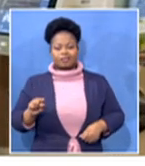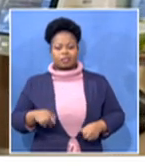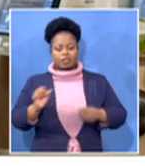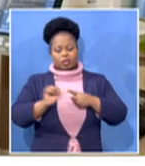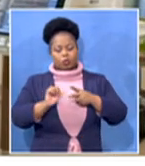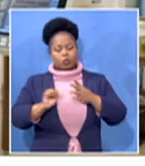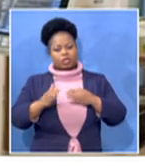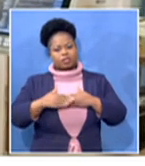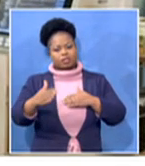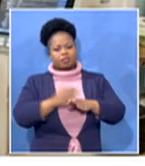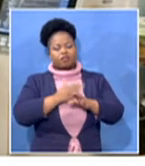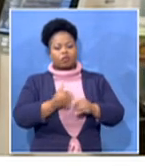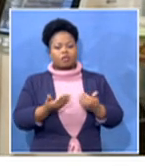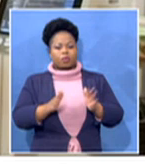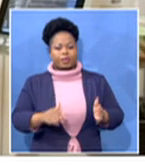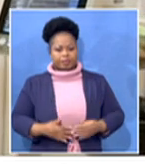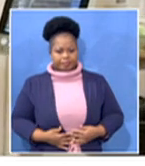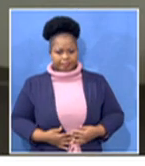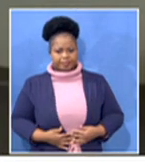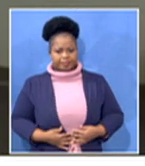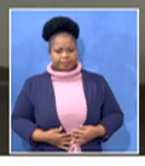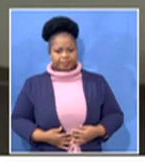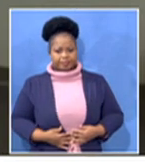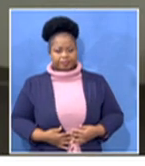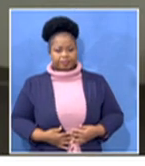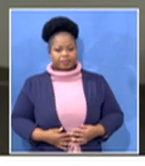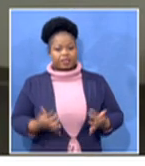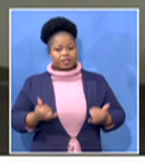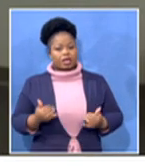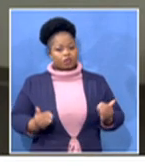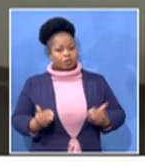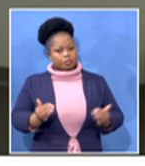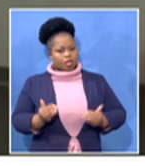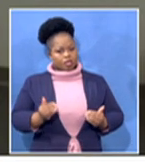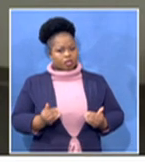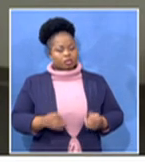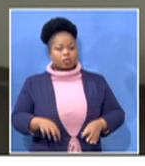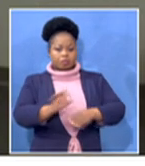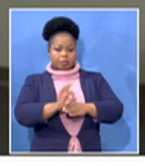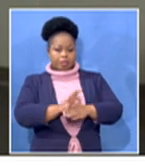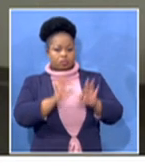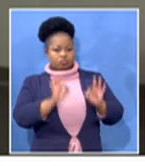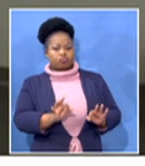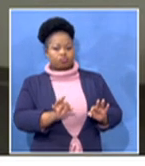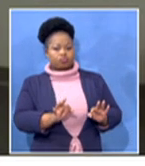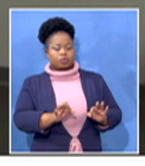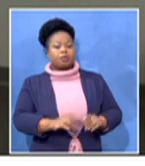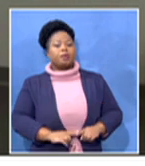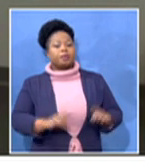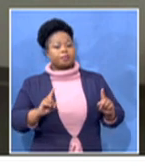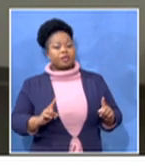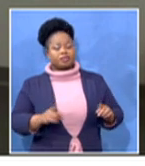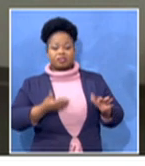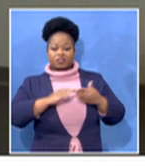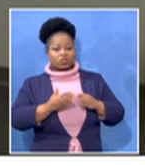from being overrun. The hospitals right now are managing it and they've got surge plans in place. But if the community